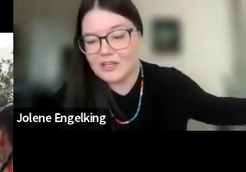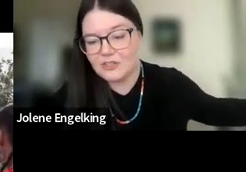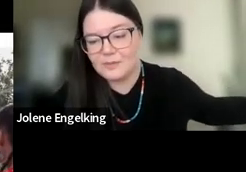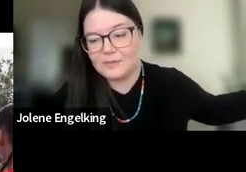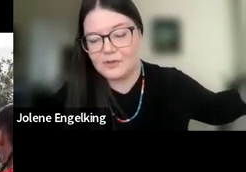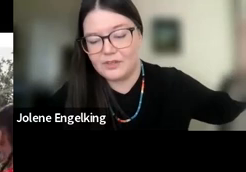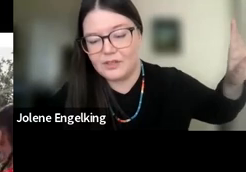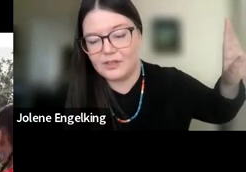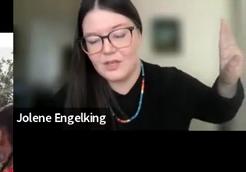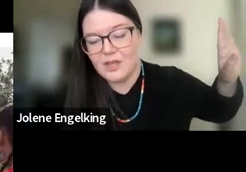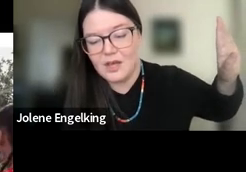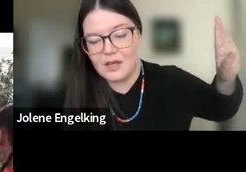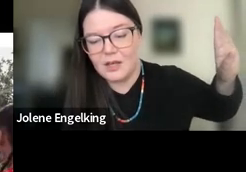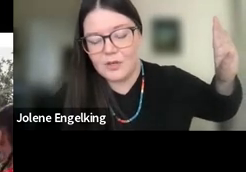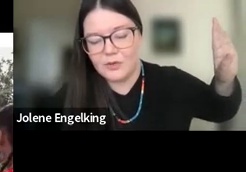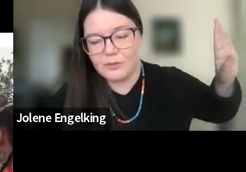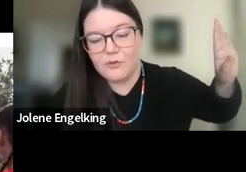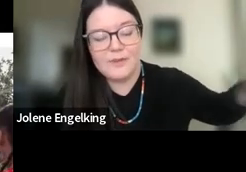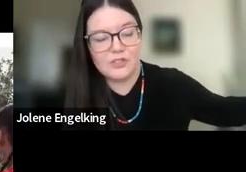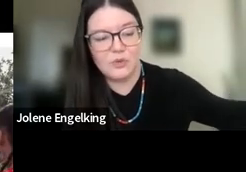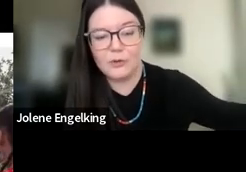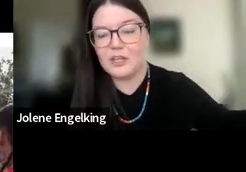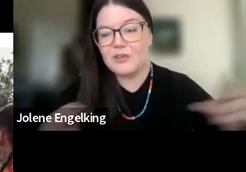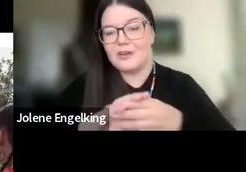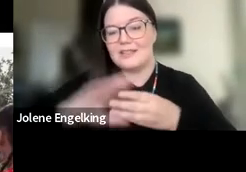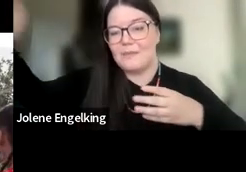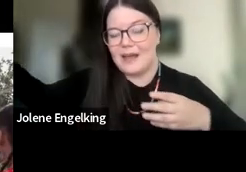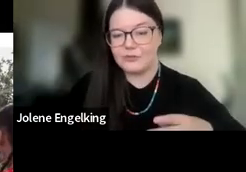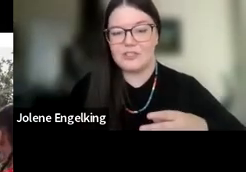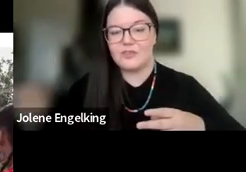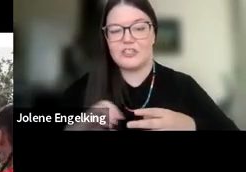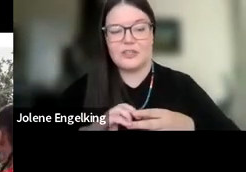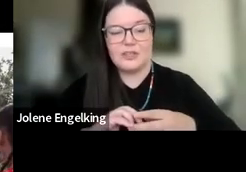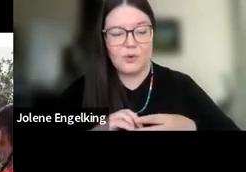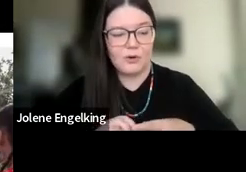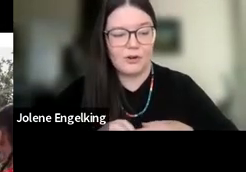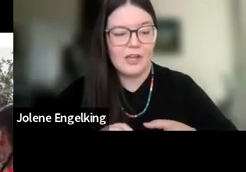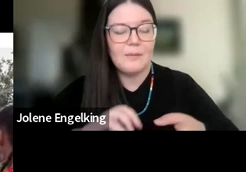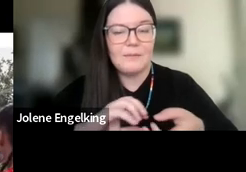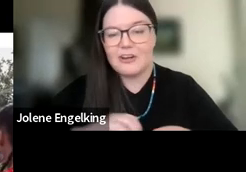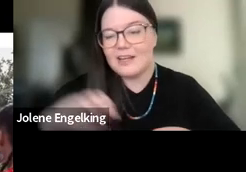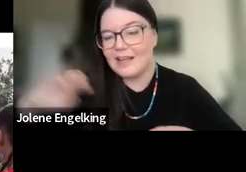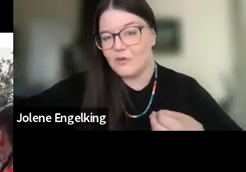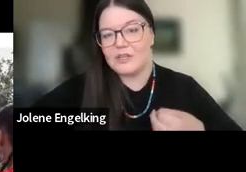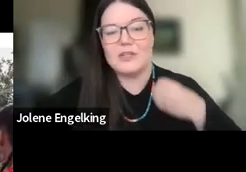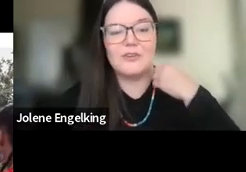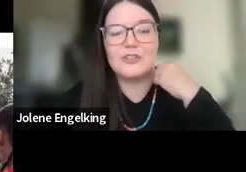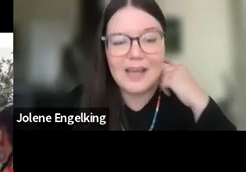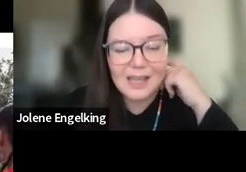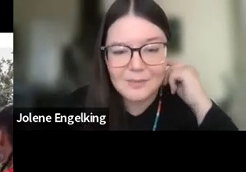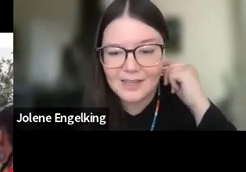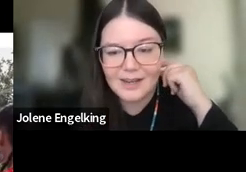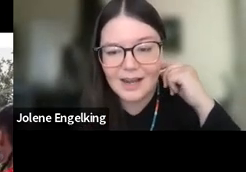forced relocation of people, the movement to urban communities and back to reservation, or marrying and moving to a